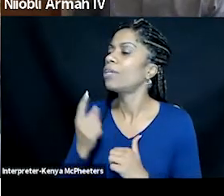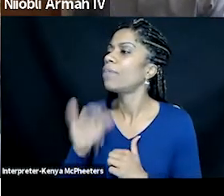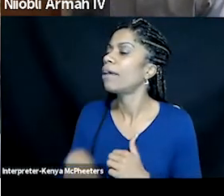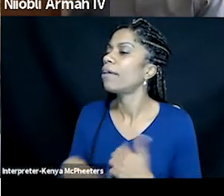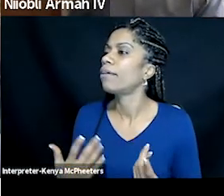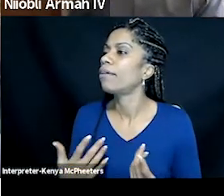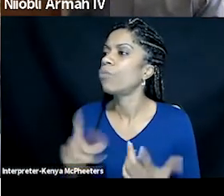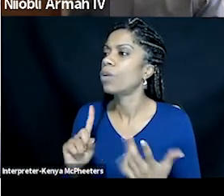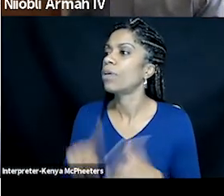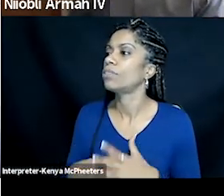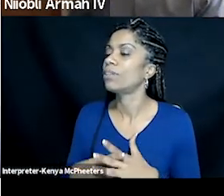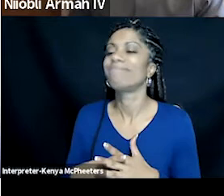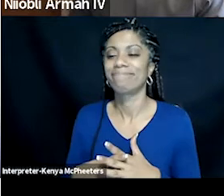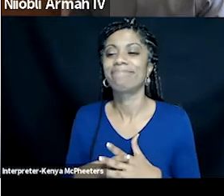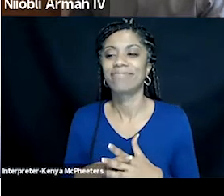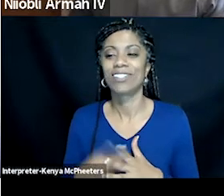slide.